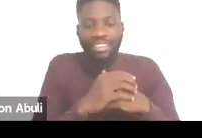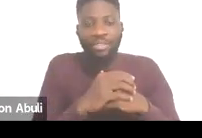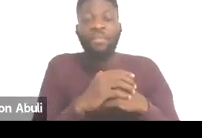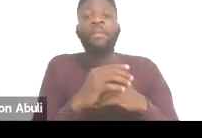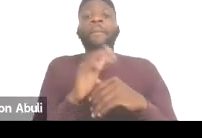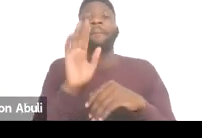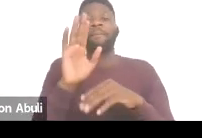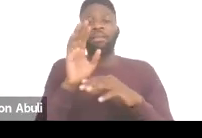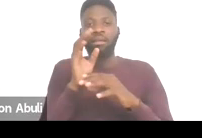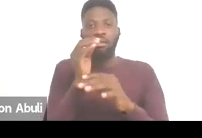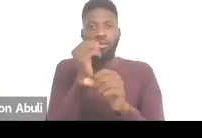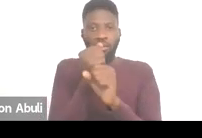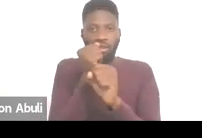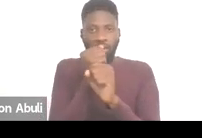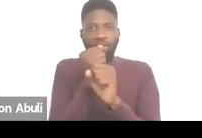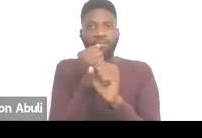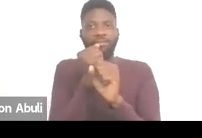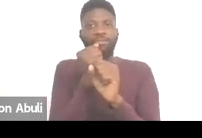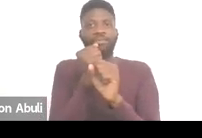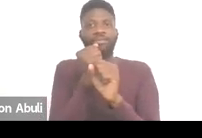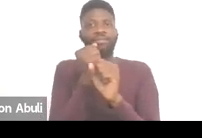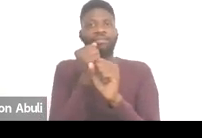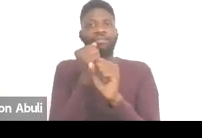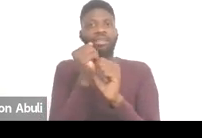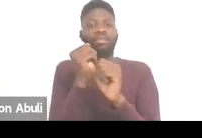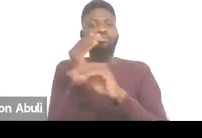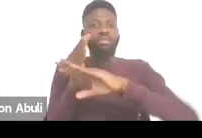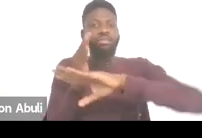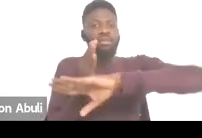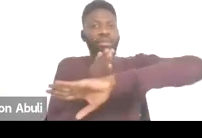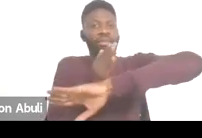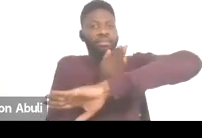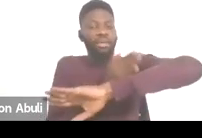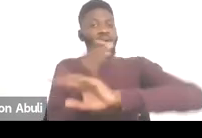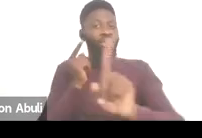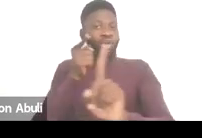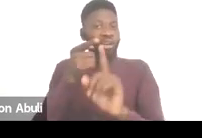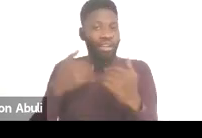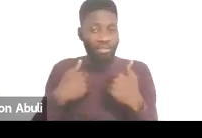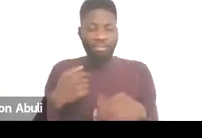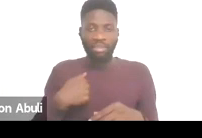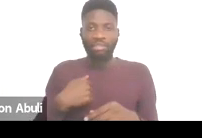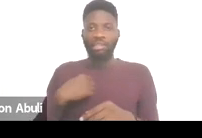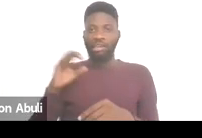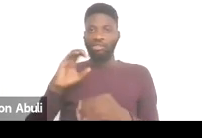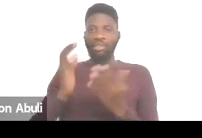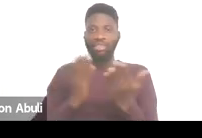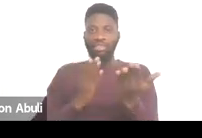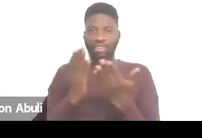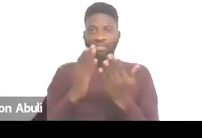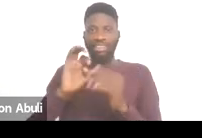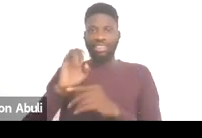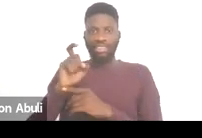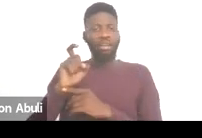career progression goals? Again, I'm a customer service executive. Do I want to be a customer service executive for the rest of